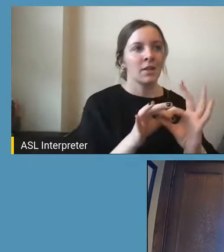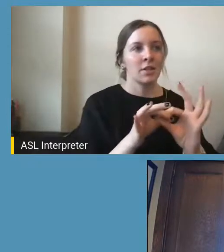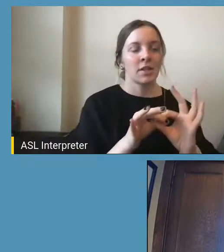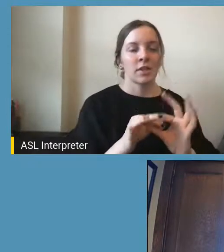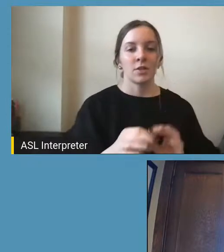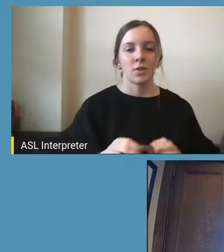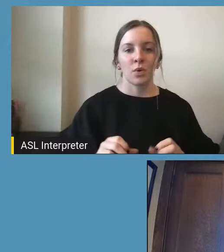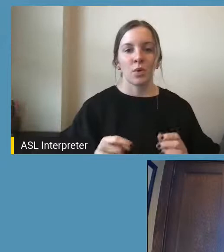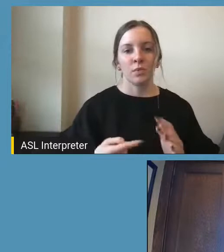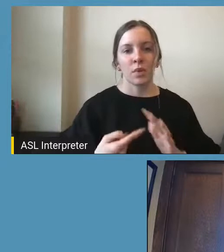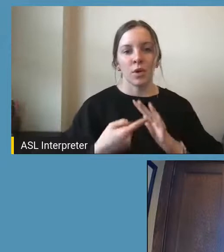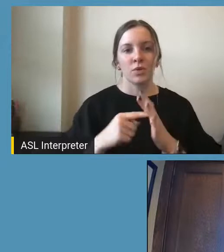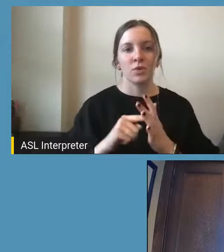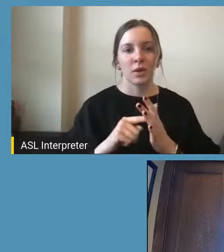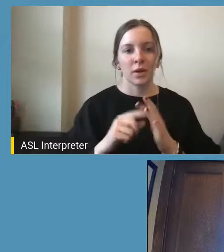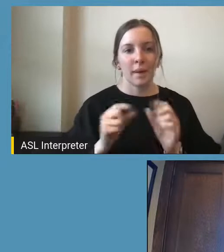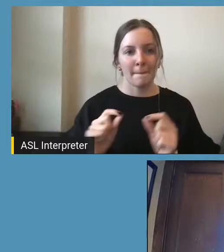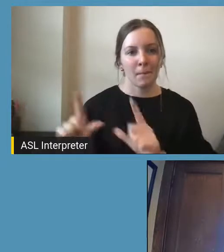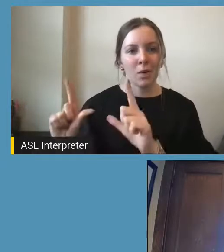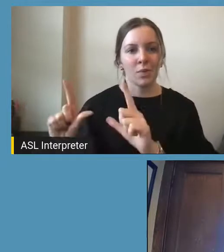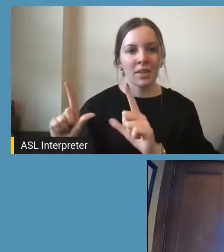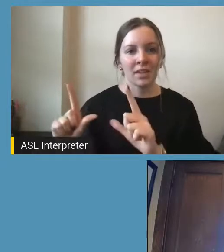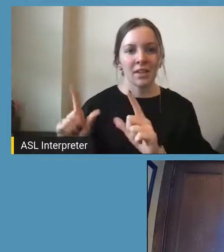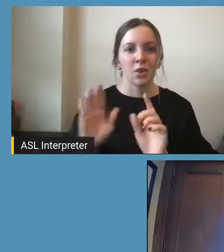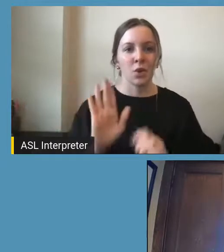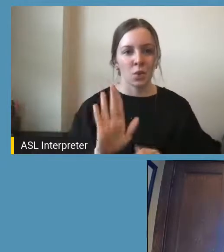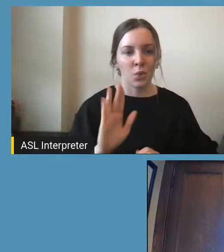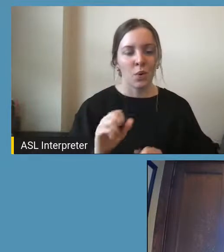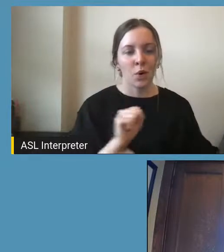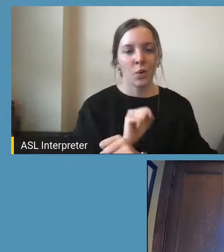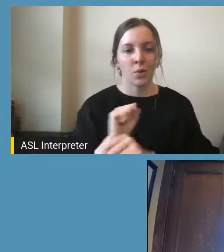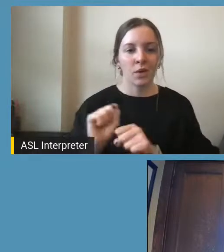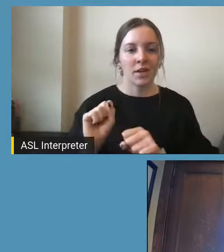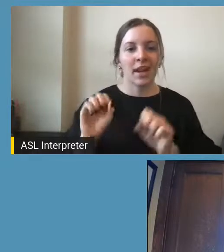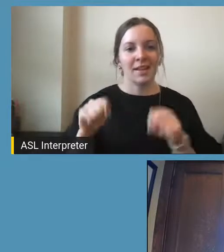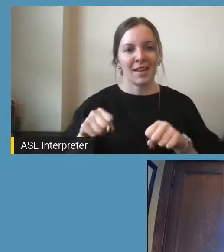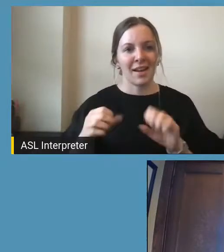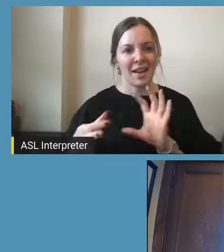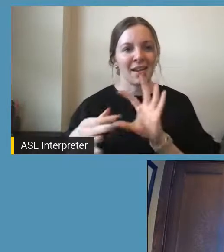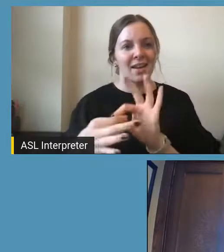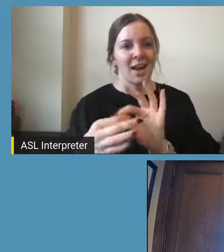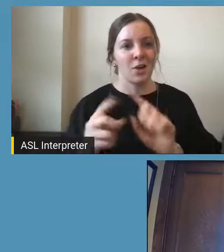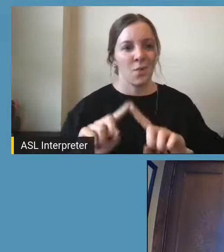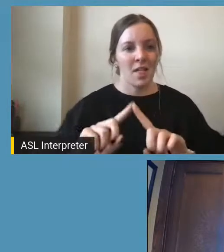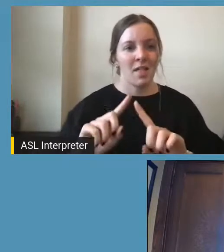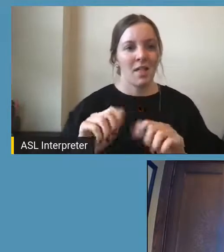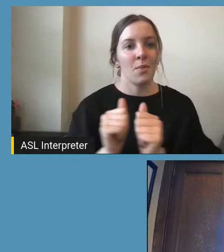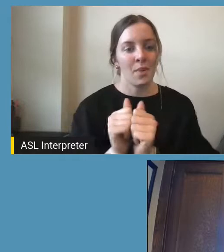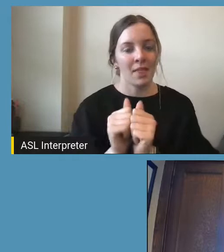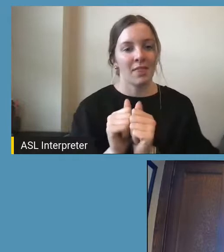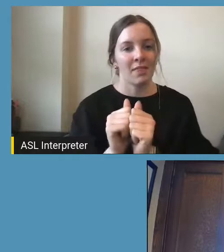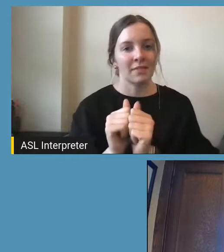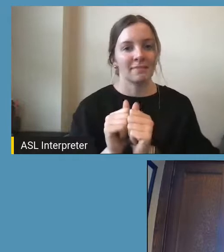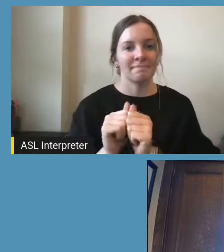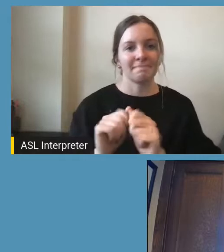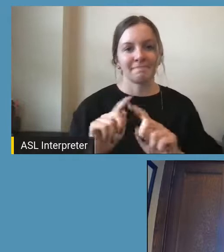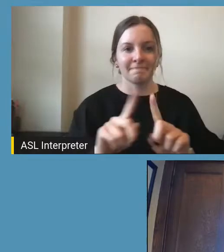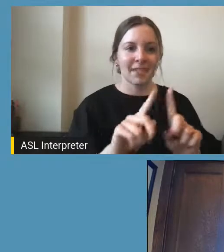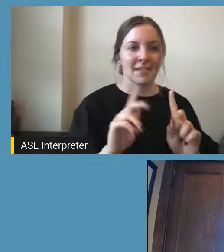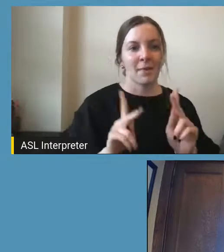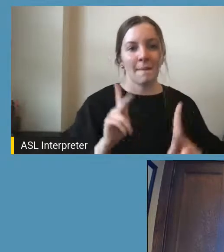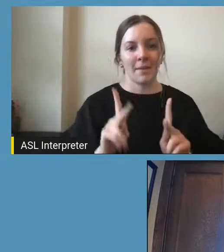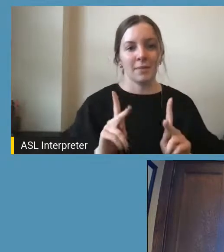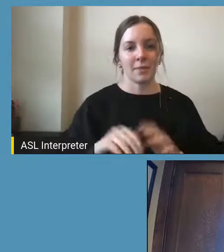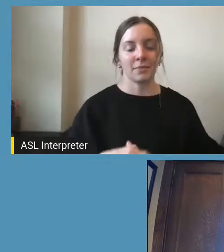it in Clo. Just make sure you use the Clo hashtags. Yeah, okay, that's great. One thing that I could suggest is that, it might